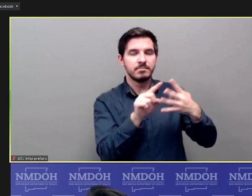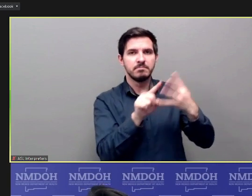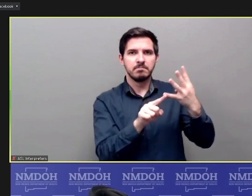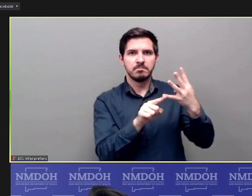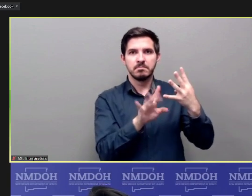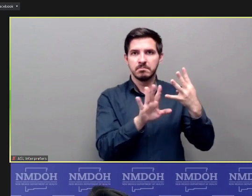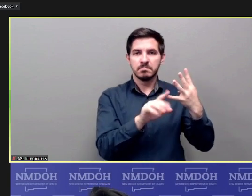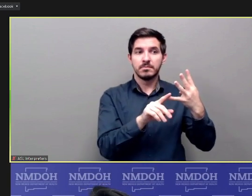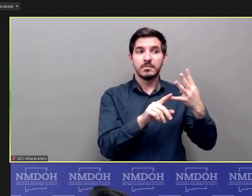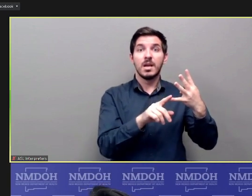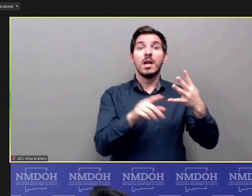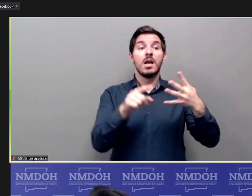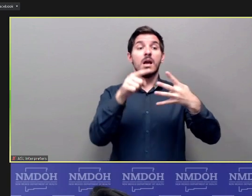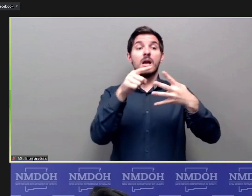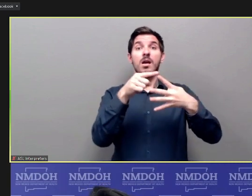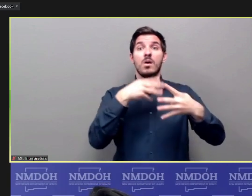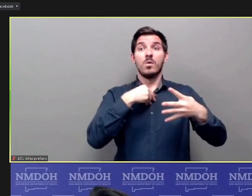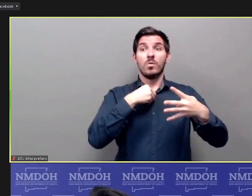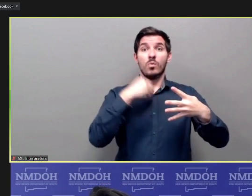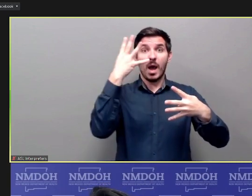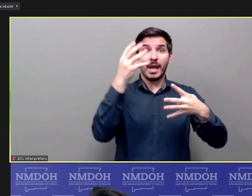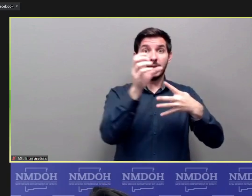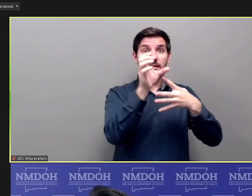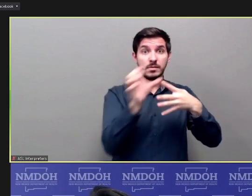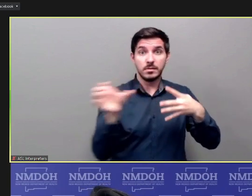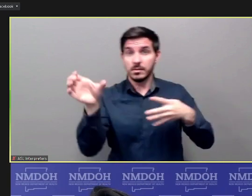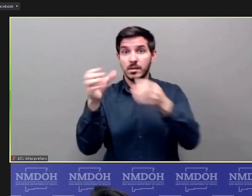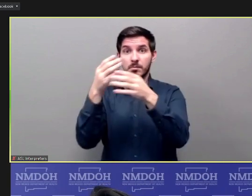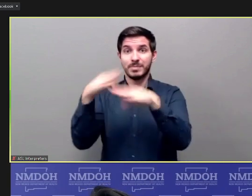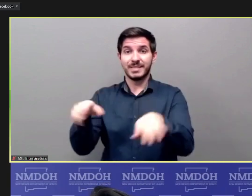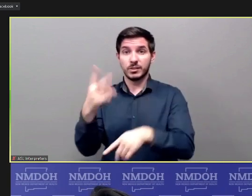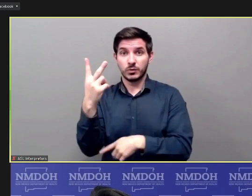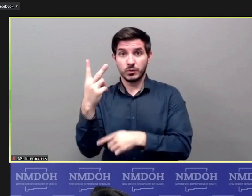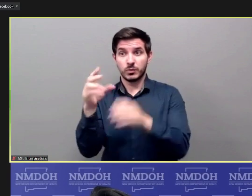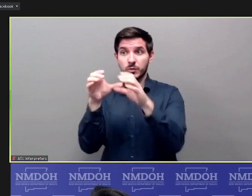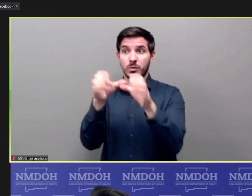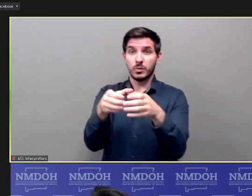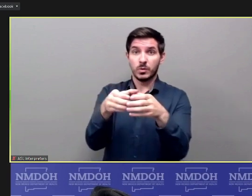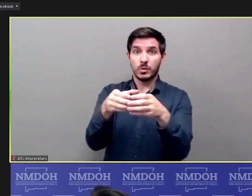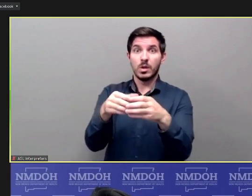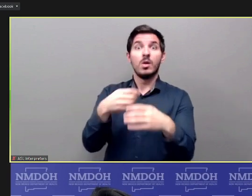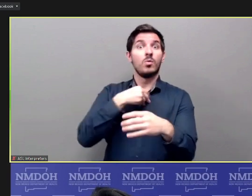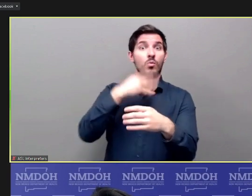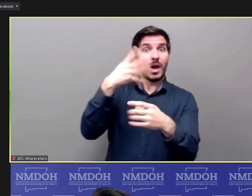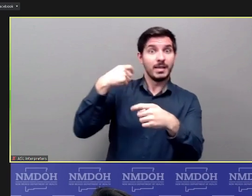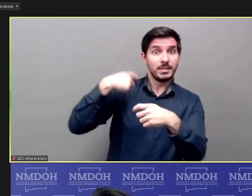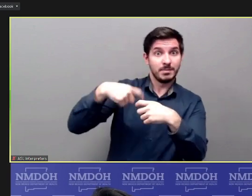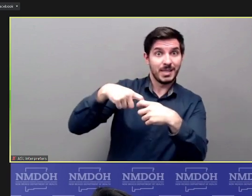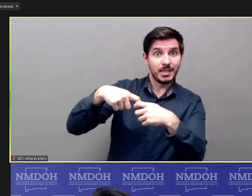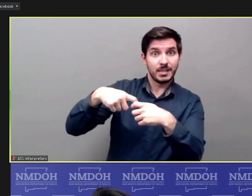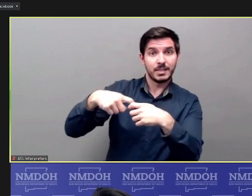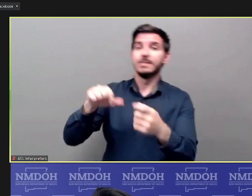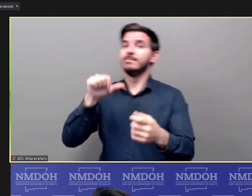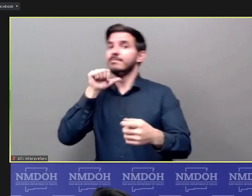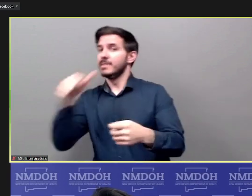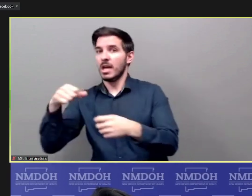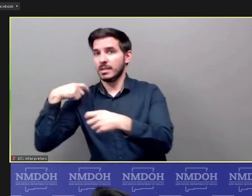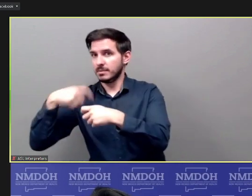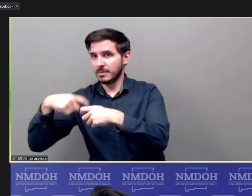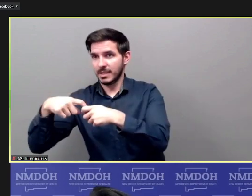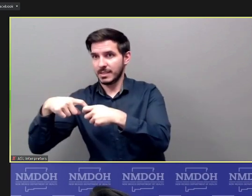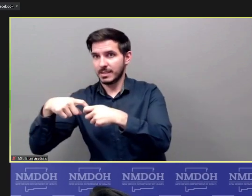a subset of white, we have Hispanic and non-Hispanic, although